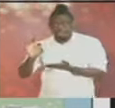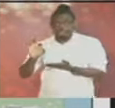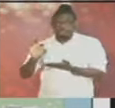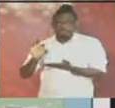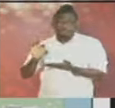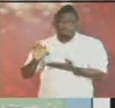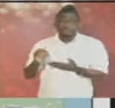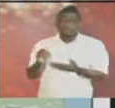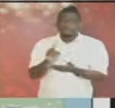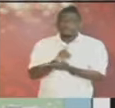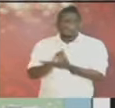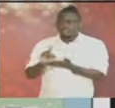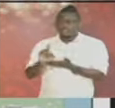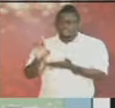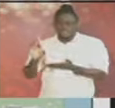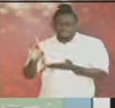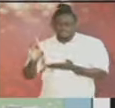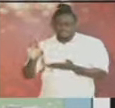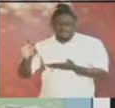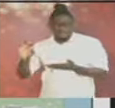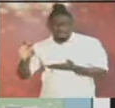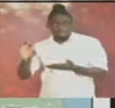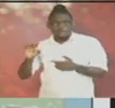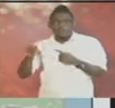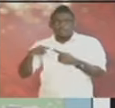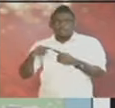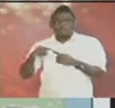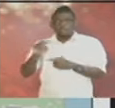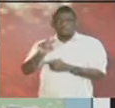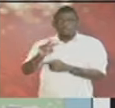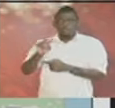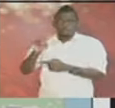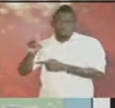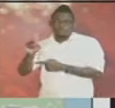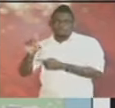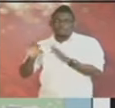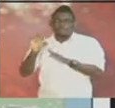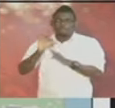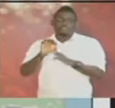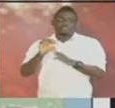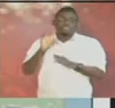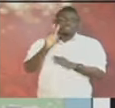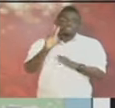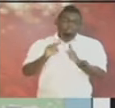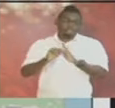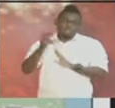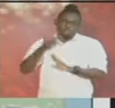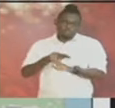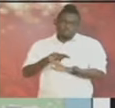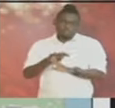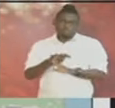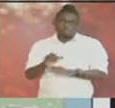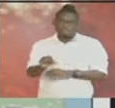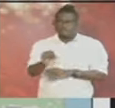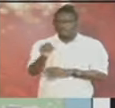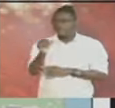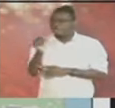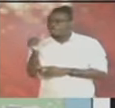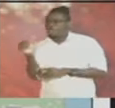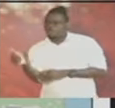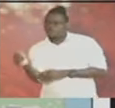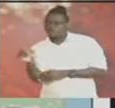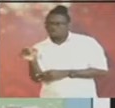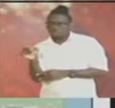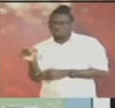and 9 representing the period 21st of February to 6th of March, and epidemiological weeks 10 and 11